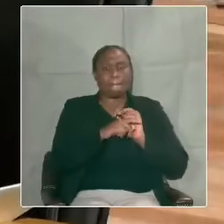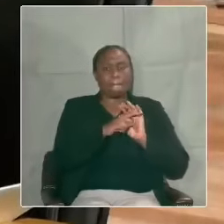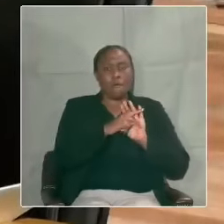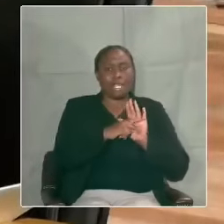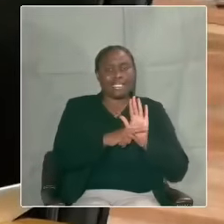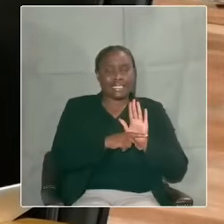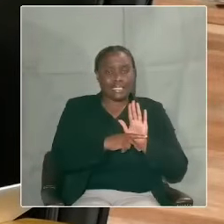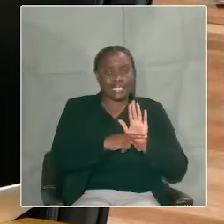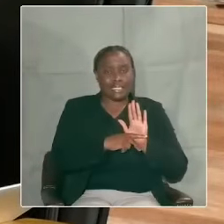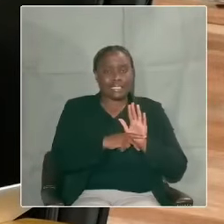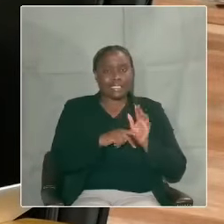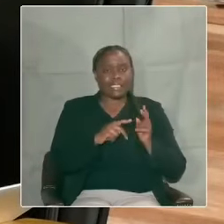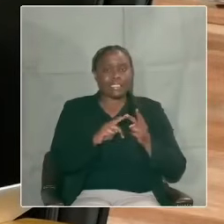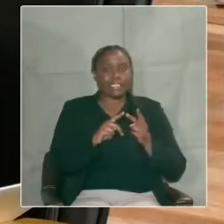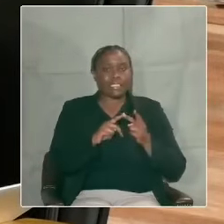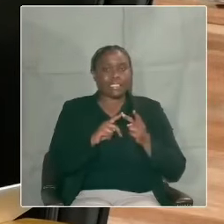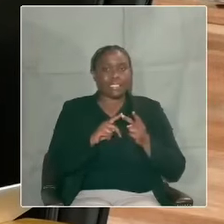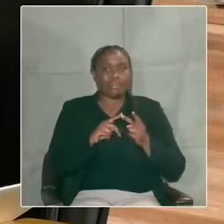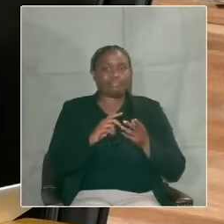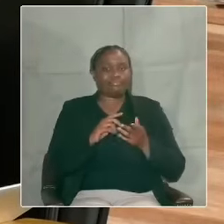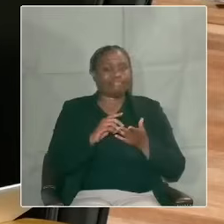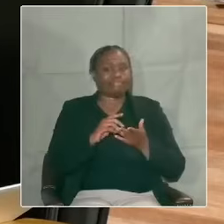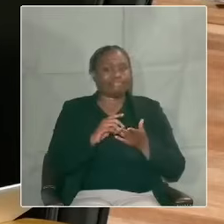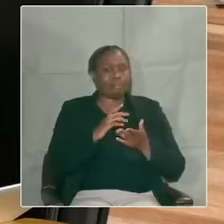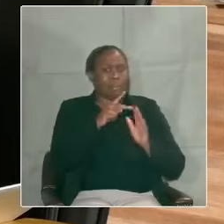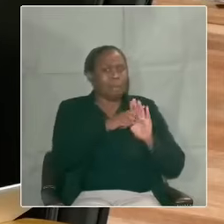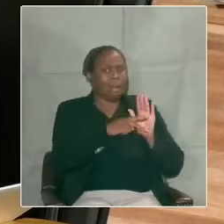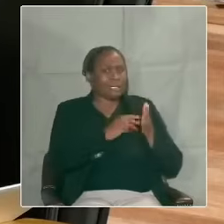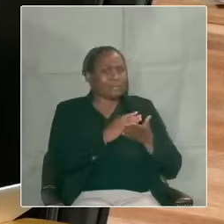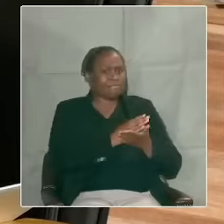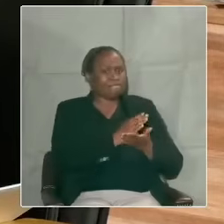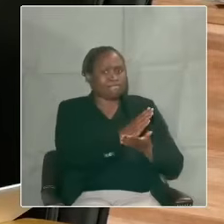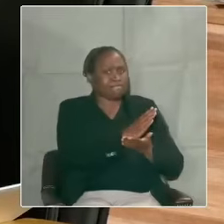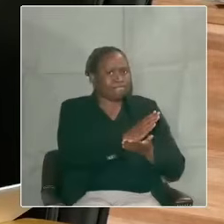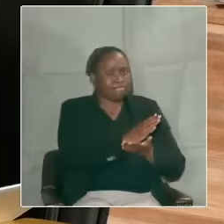policy, direction, and